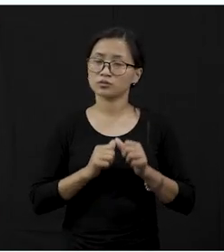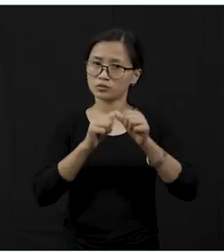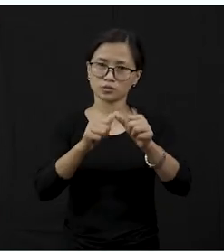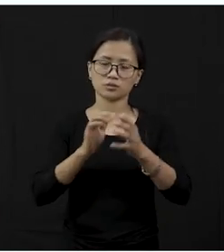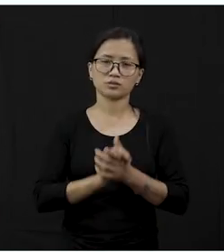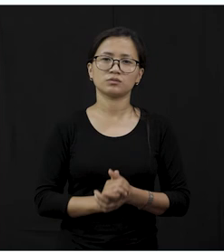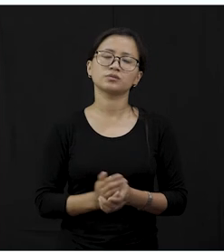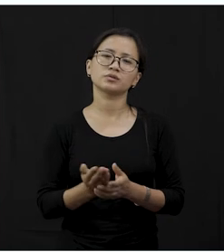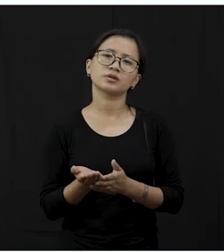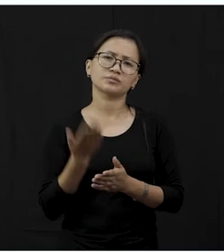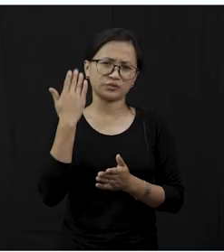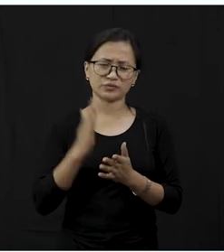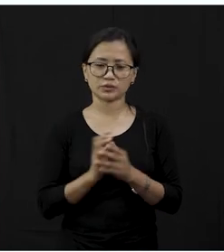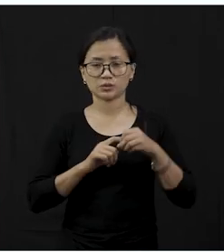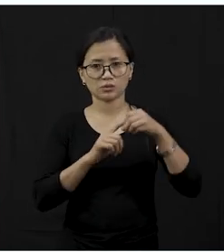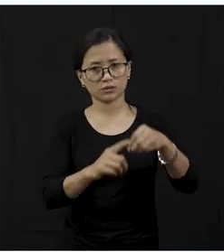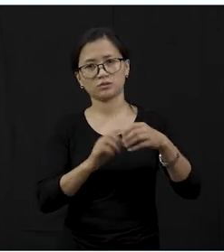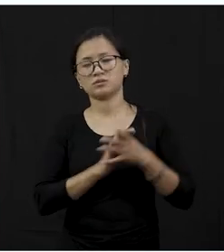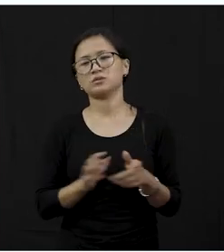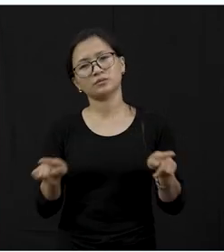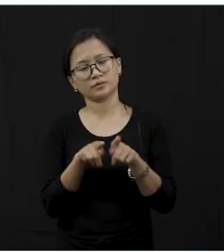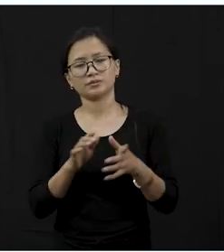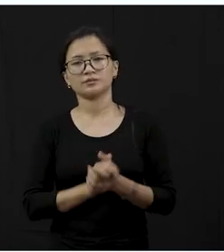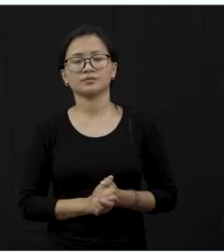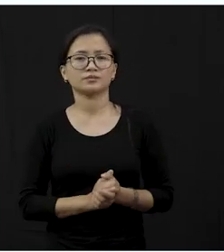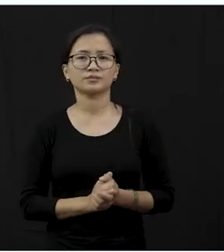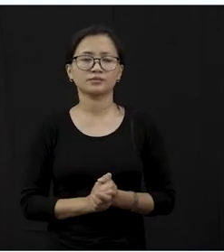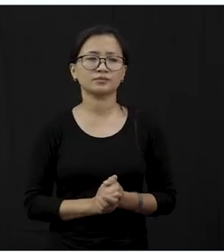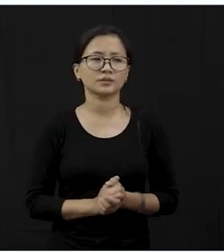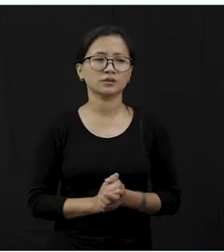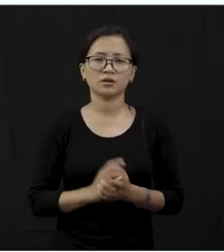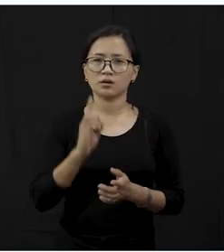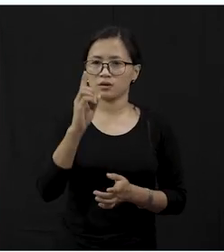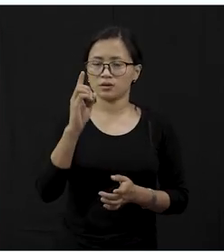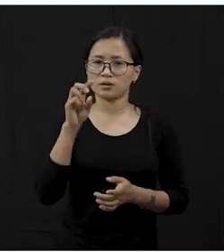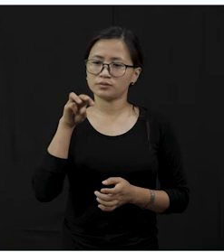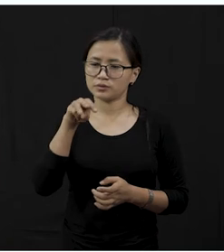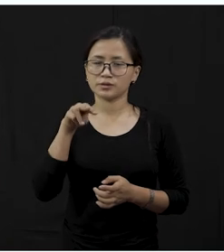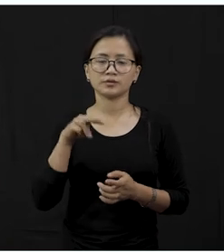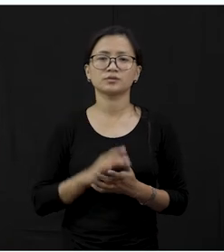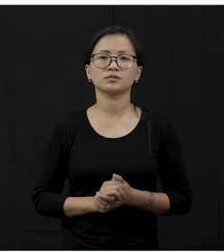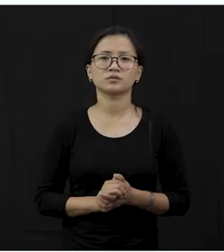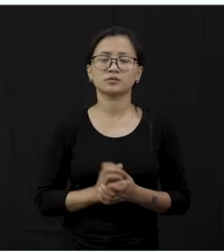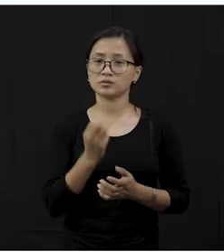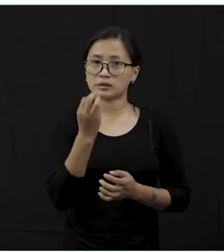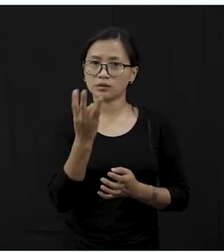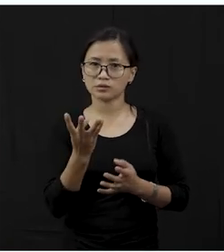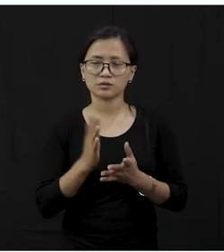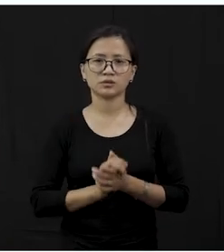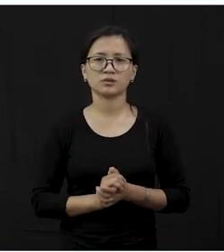did in the previous question, we will write 3. Okay, 100. Which number will you write in hundreds